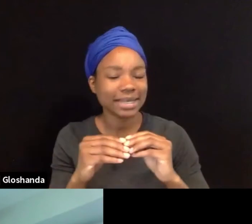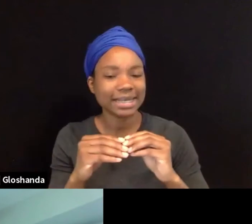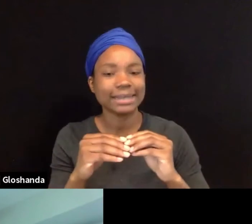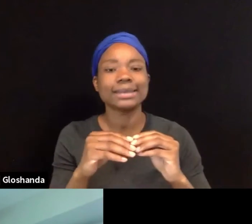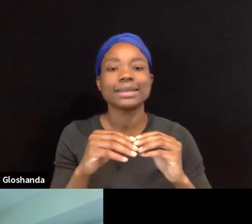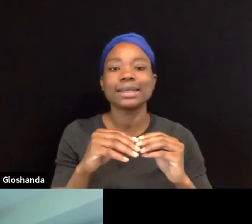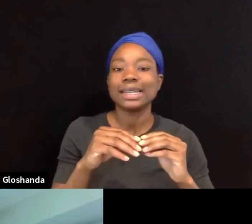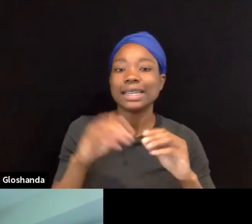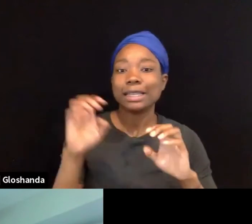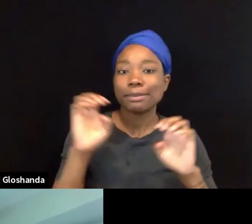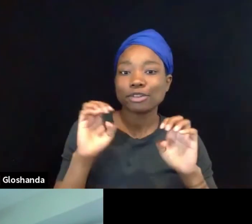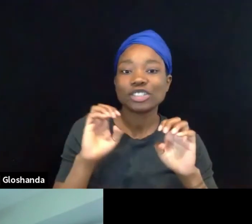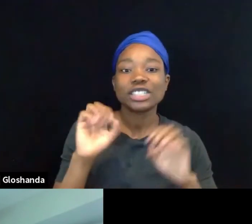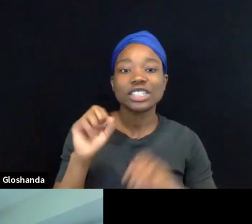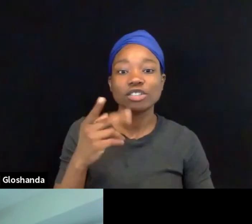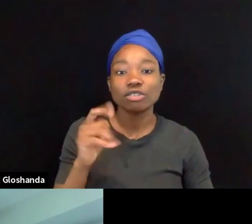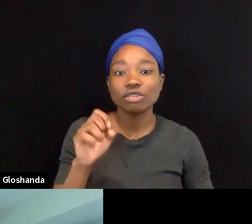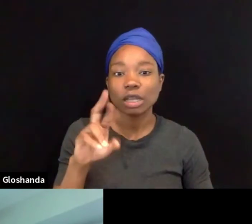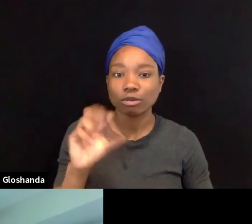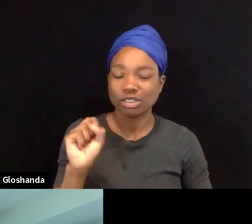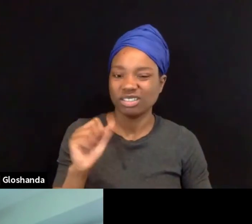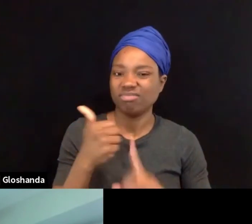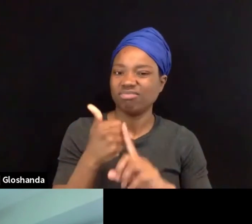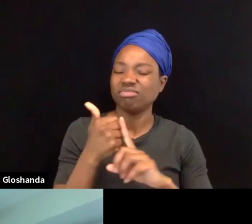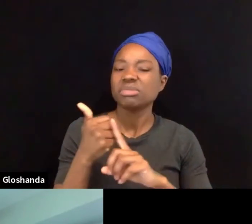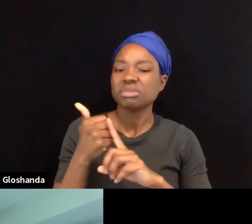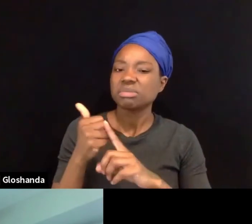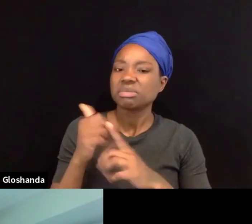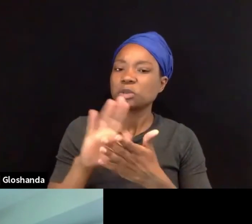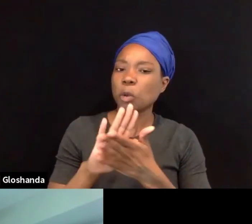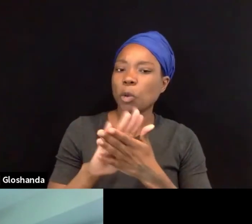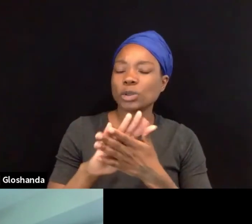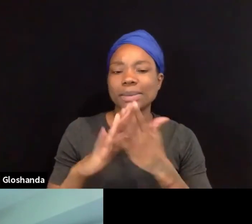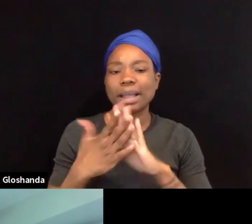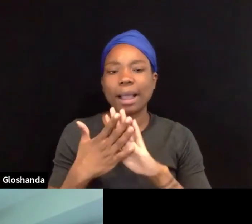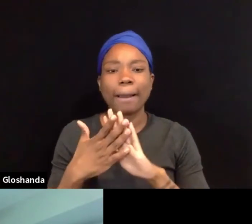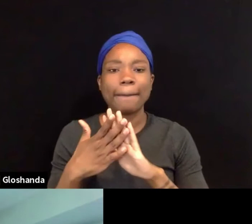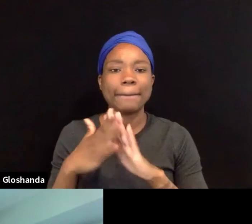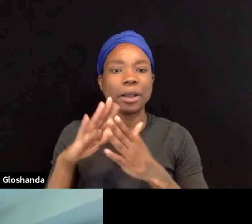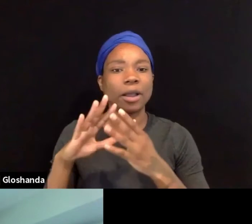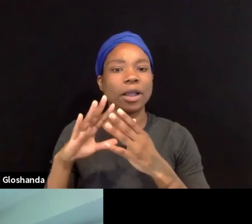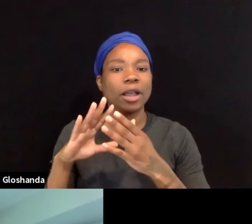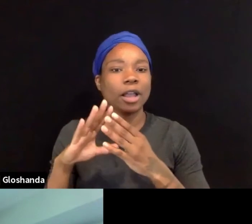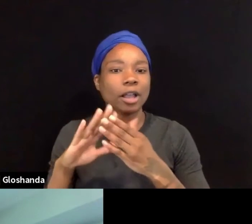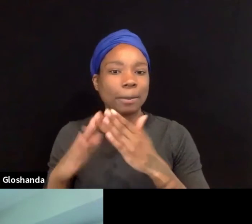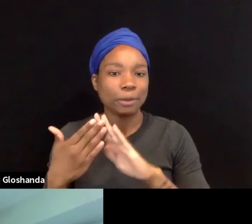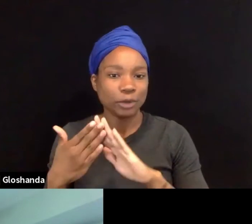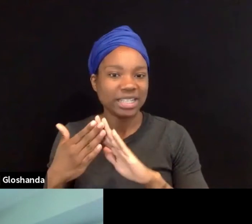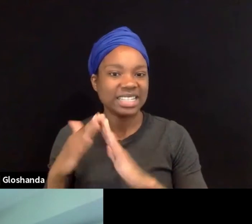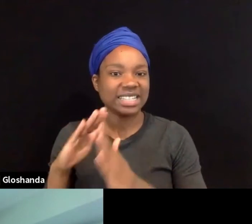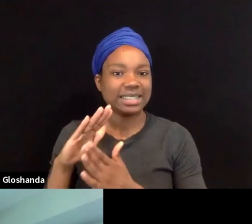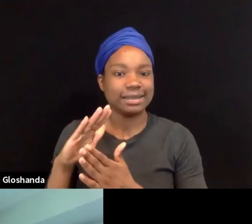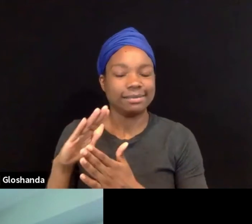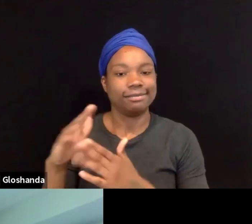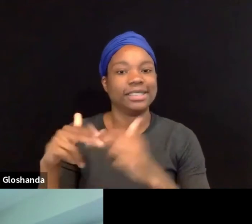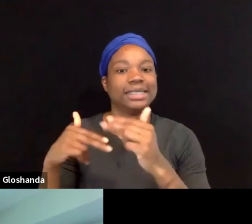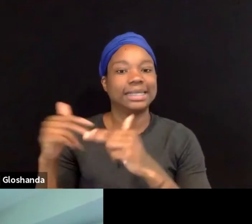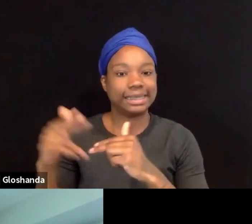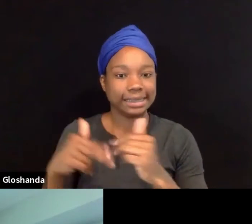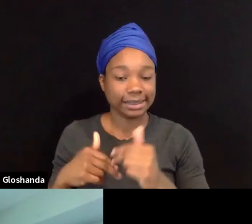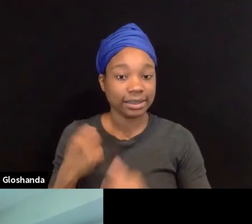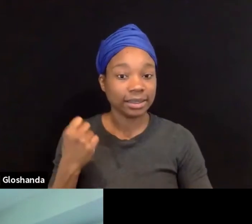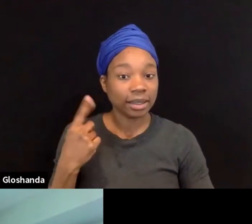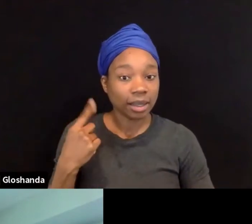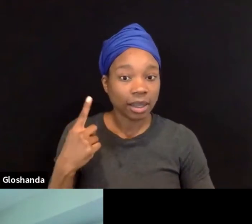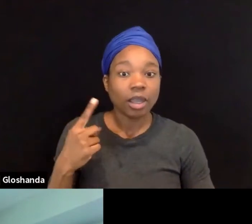facilities. And school facilities represent the second largest sector of public infrastructure spending after highways. Yet we really have